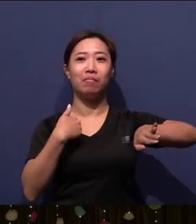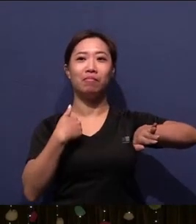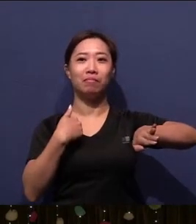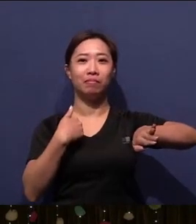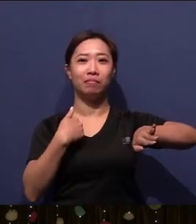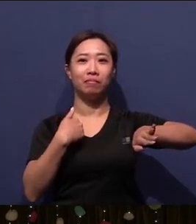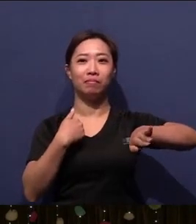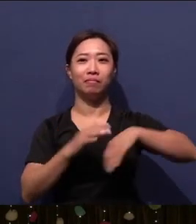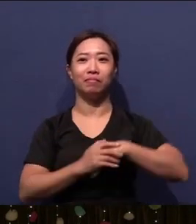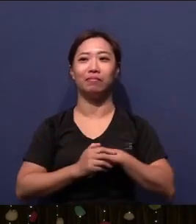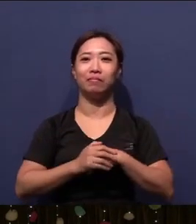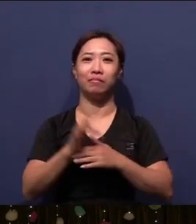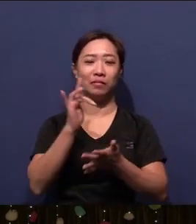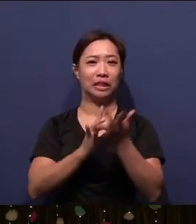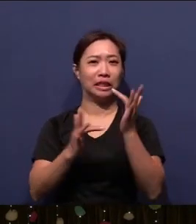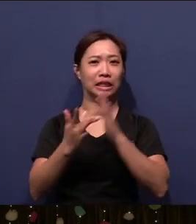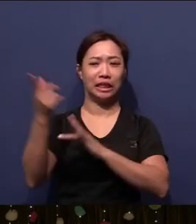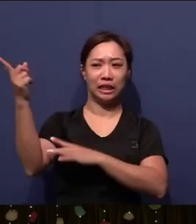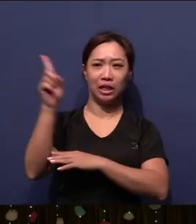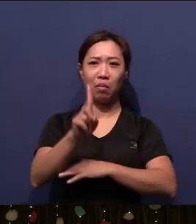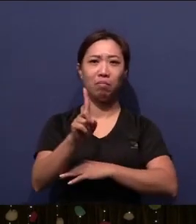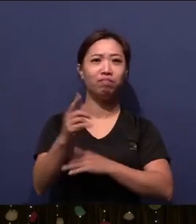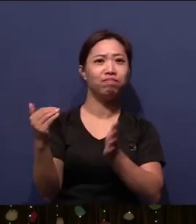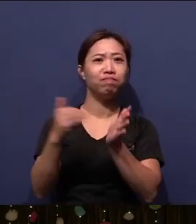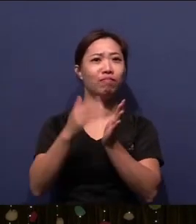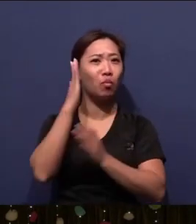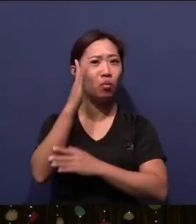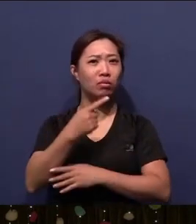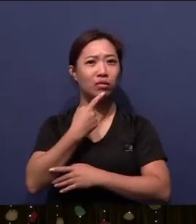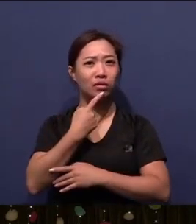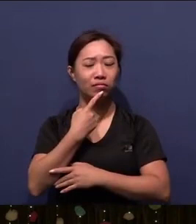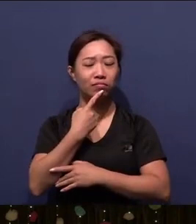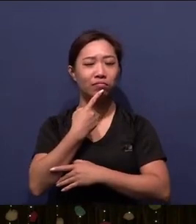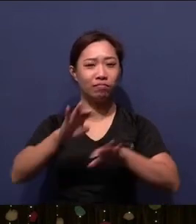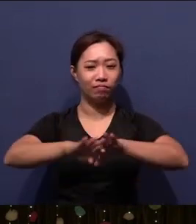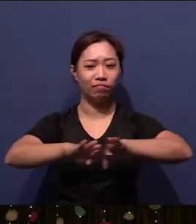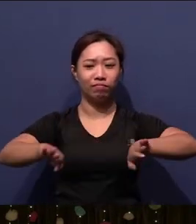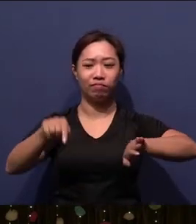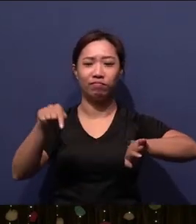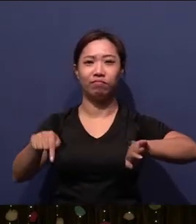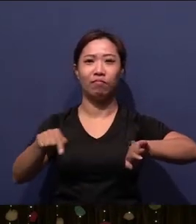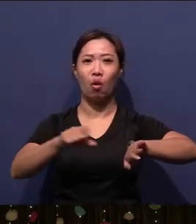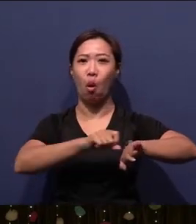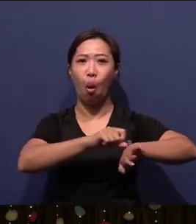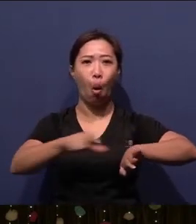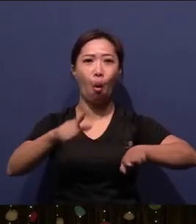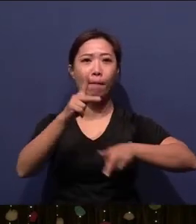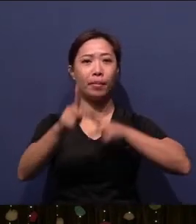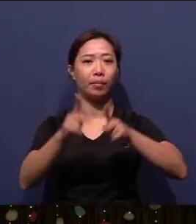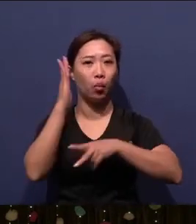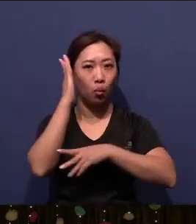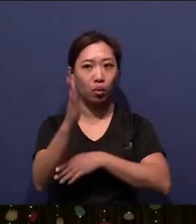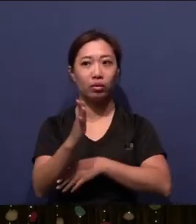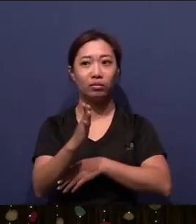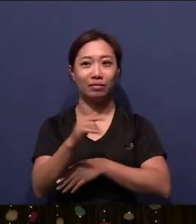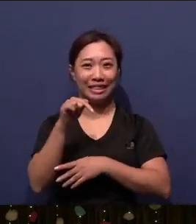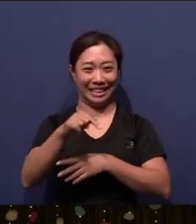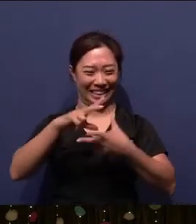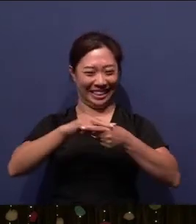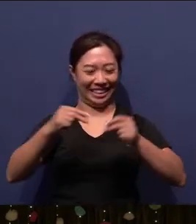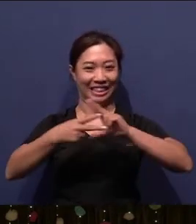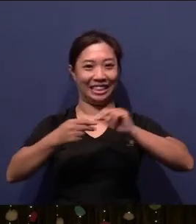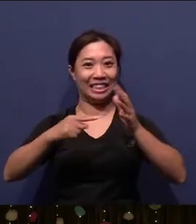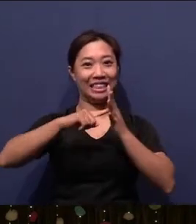separates. Jesus, when Jesus comes again, he will make a distinction between all people. You know, this parable